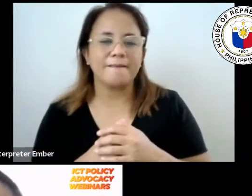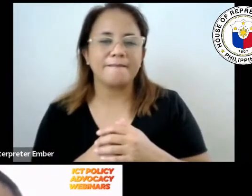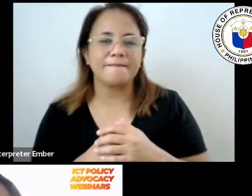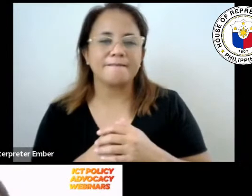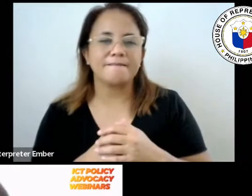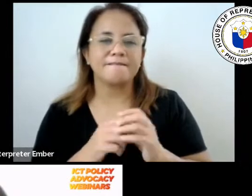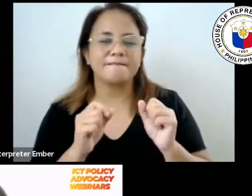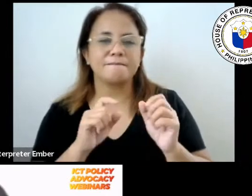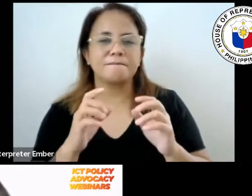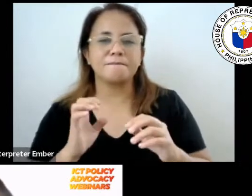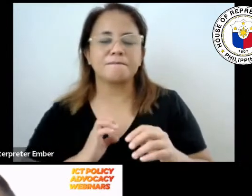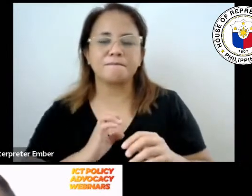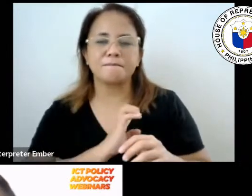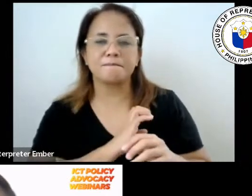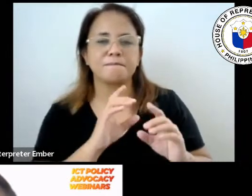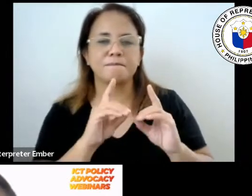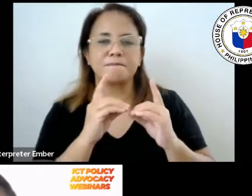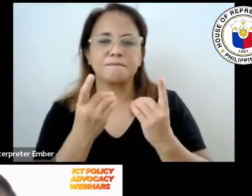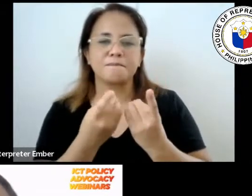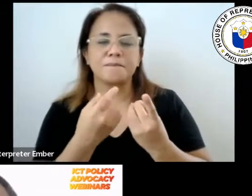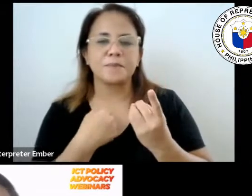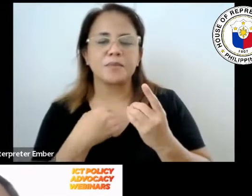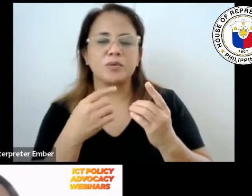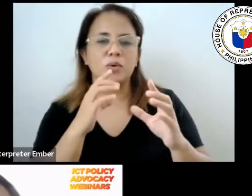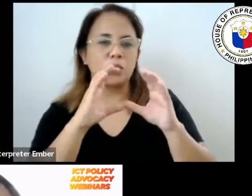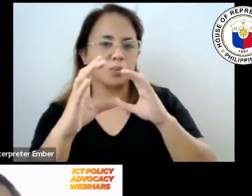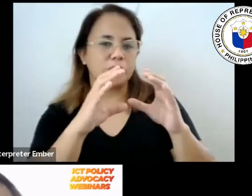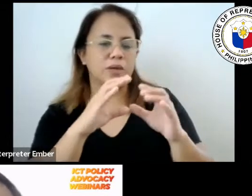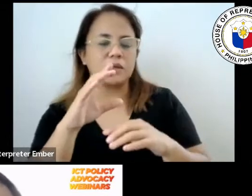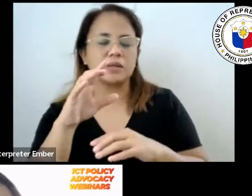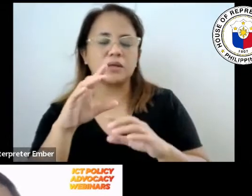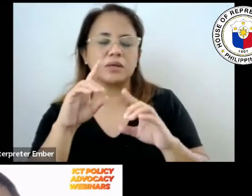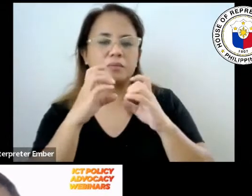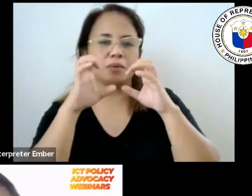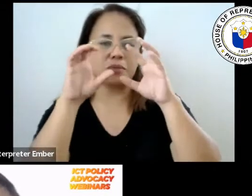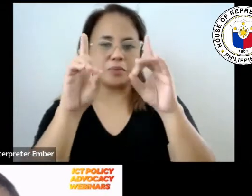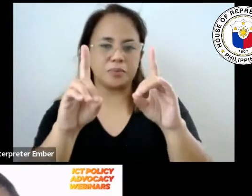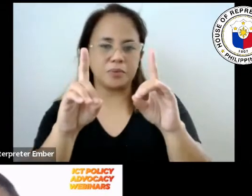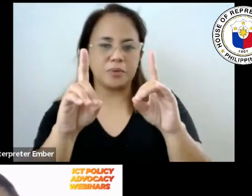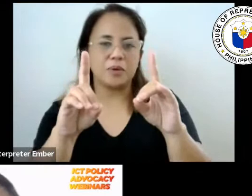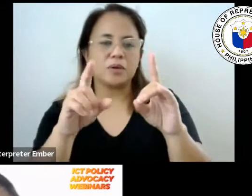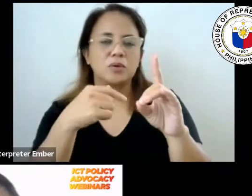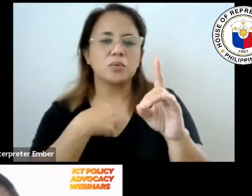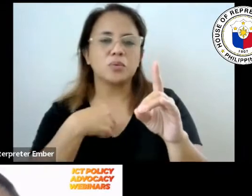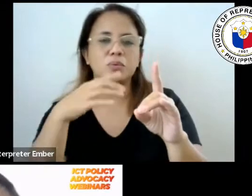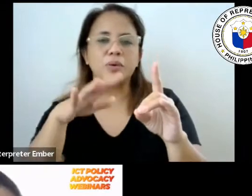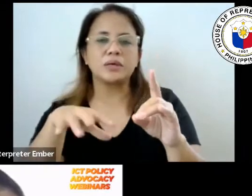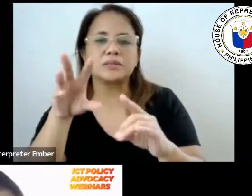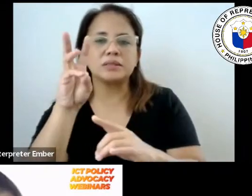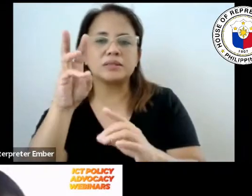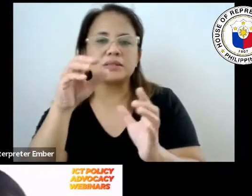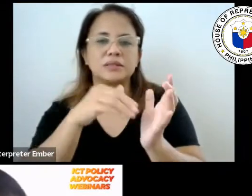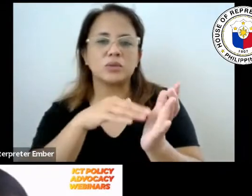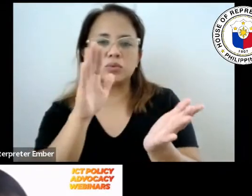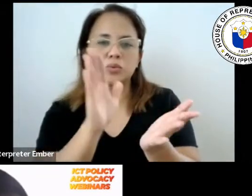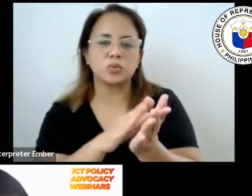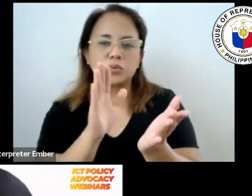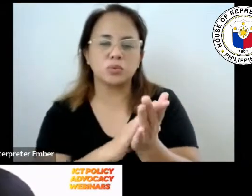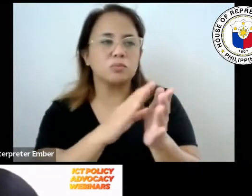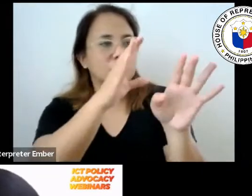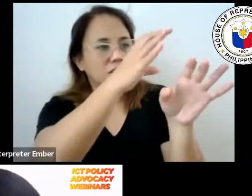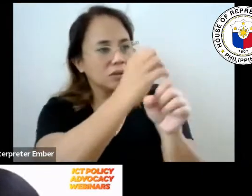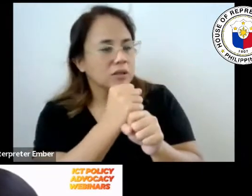department. Maybe you can coordinate with the DepEd para makuha yung location ng 60,000 schools in